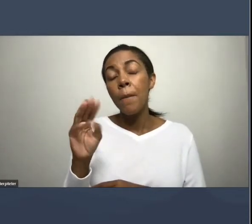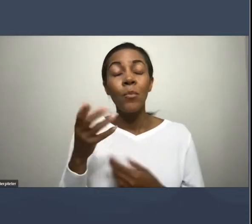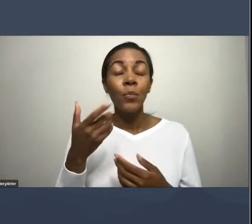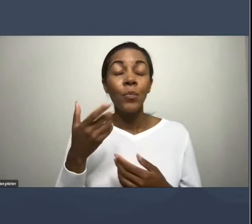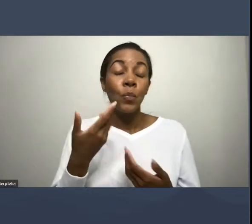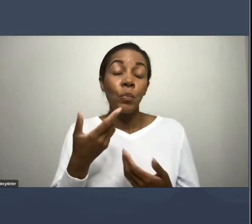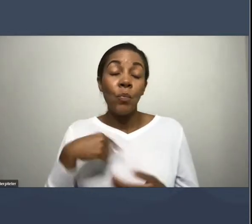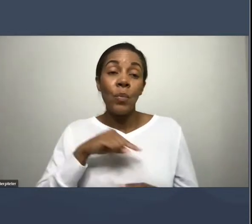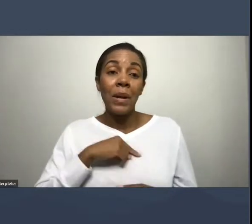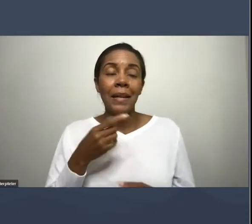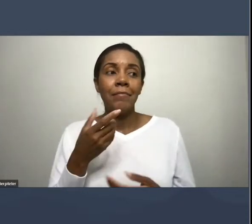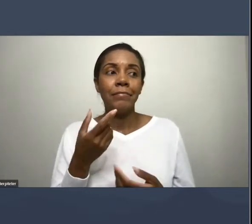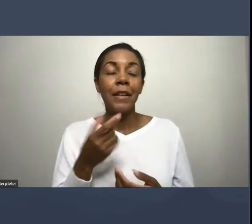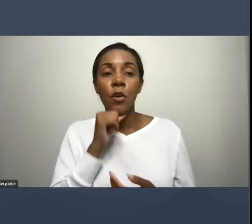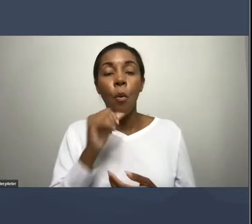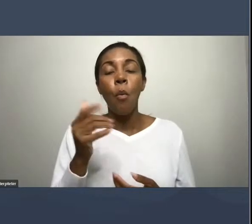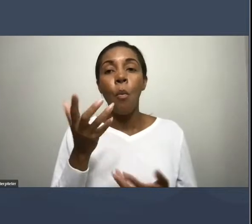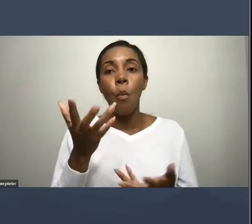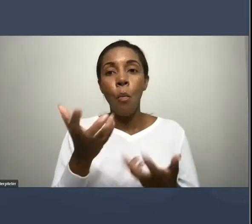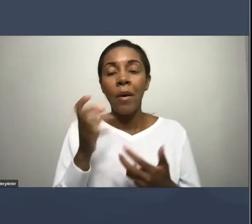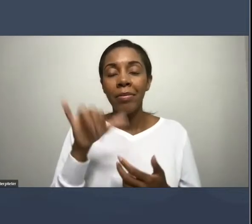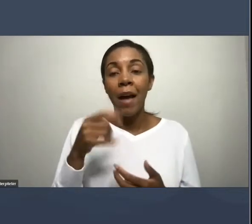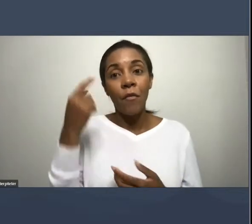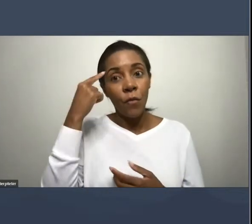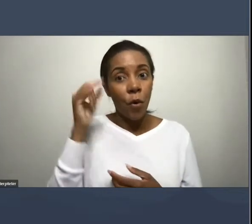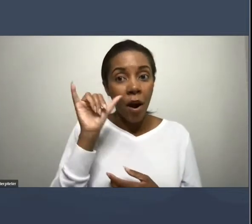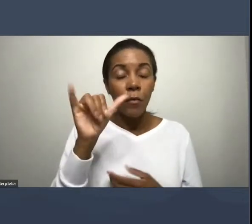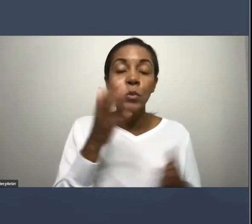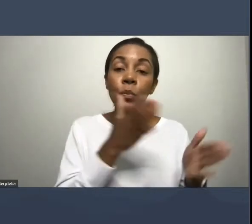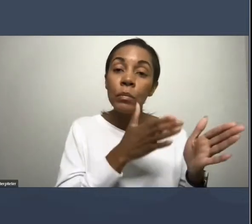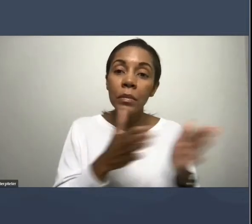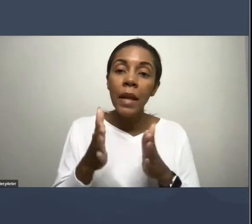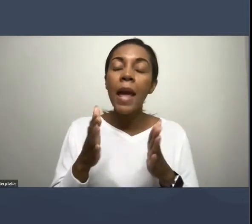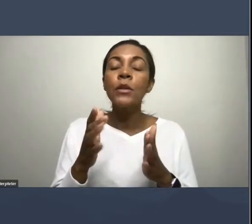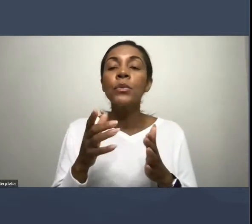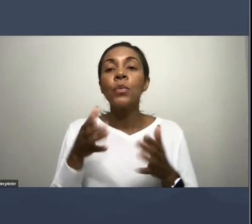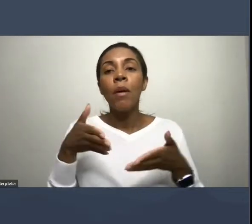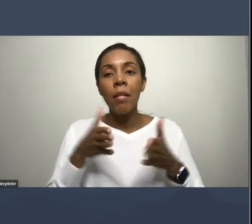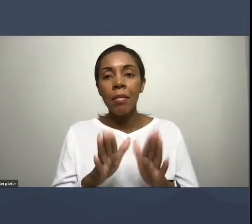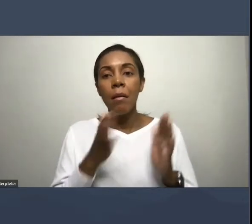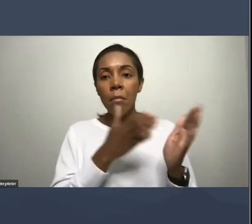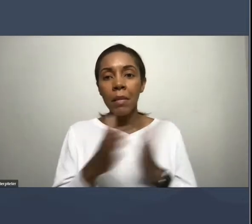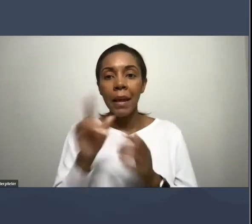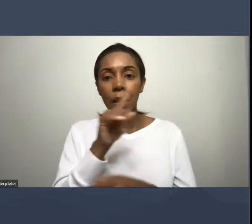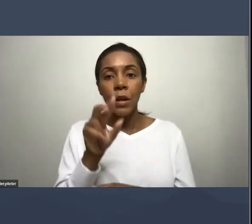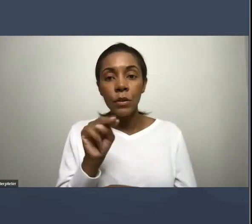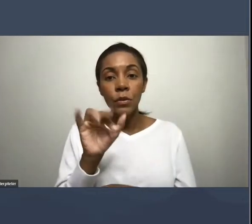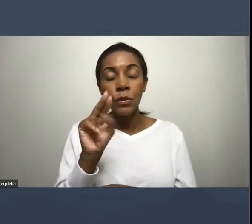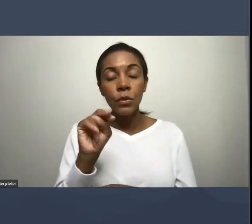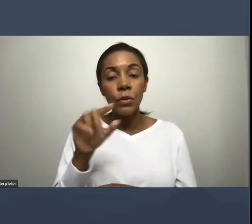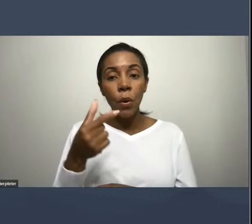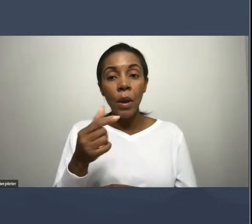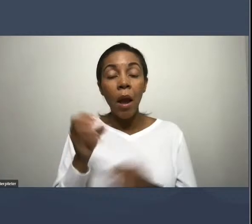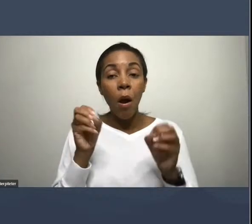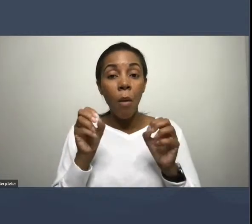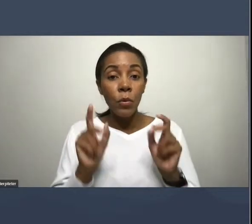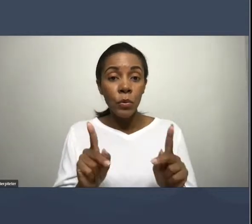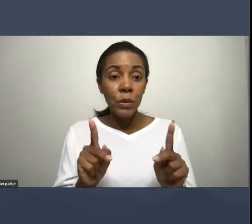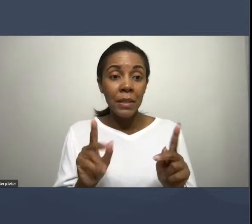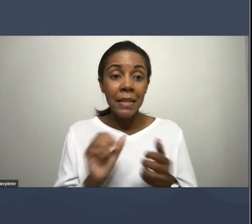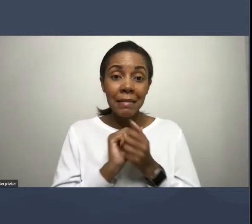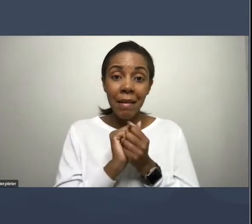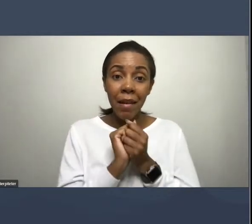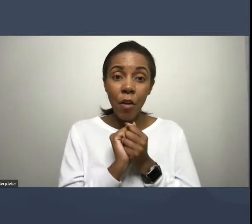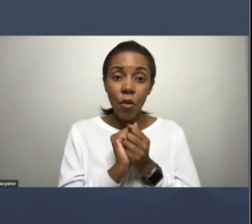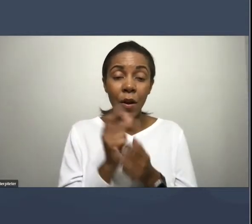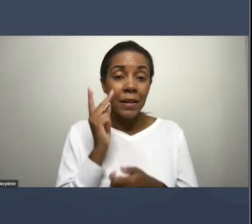moratorium forever. So the plan was to allow planning and zoning opportunity to for us to get together and see